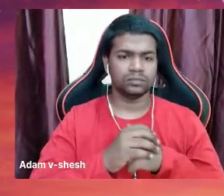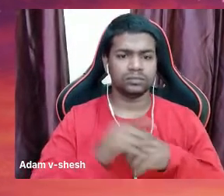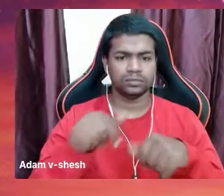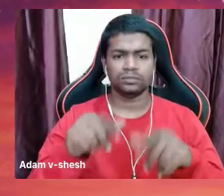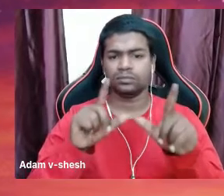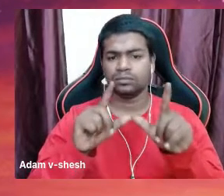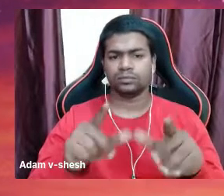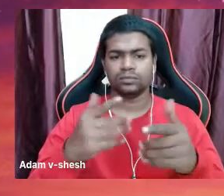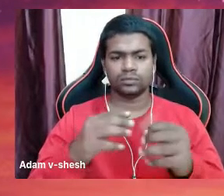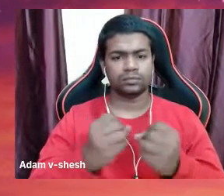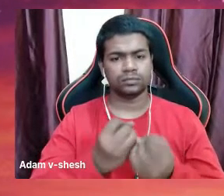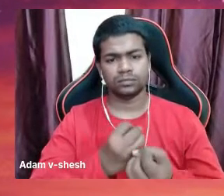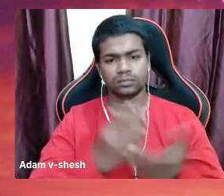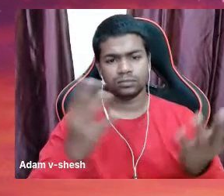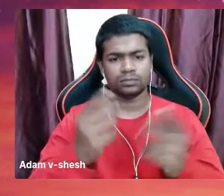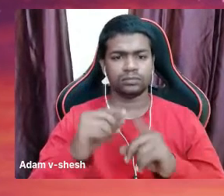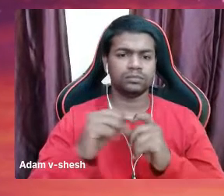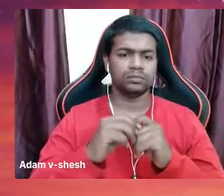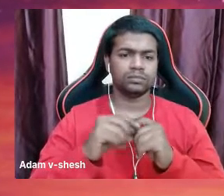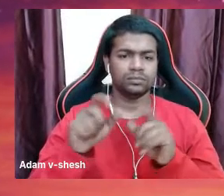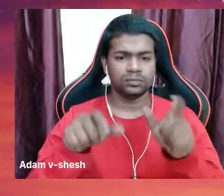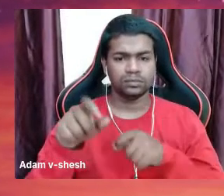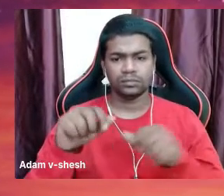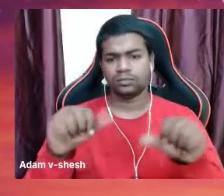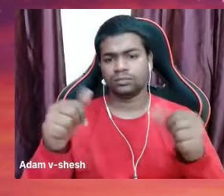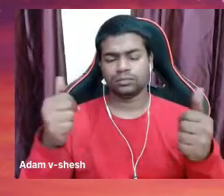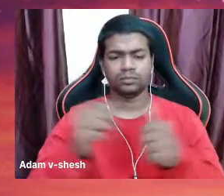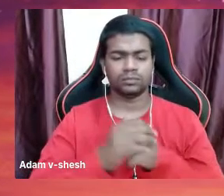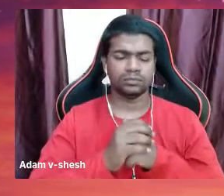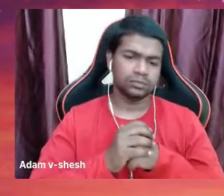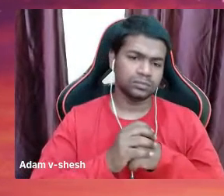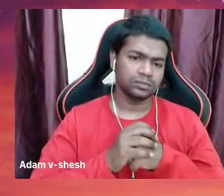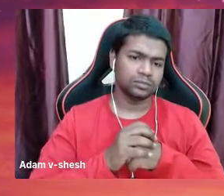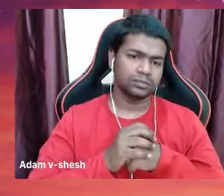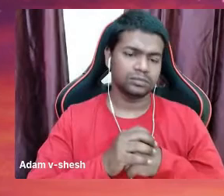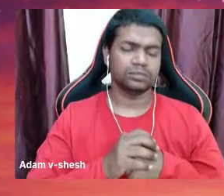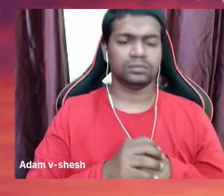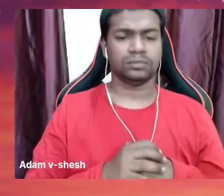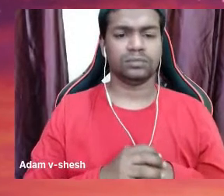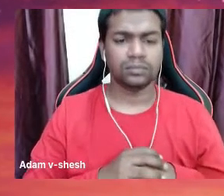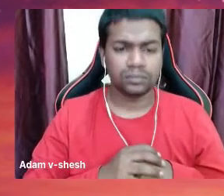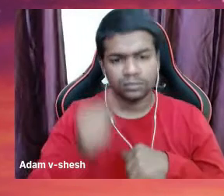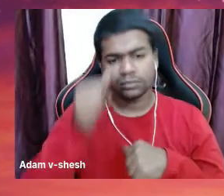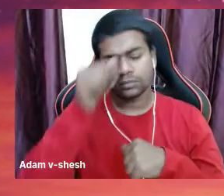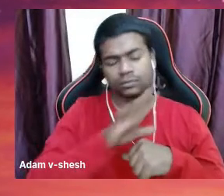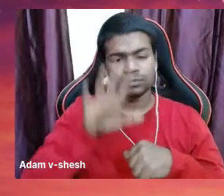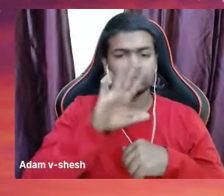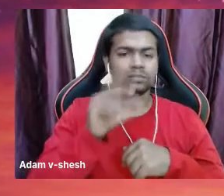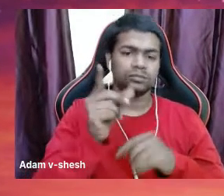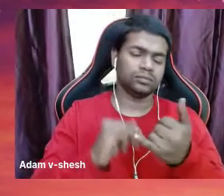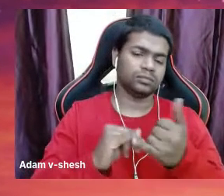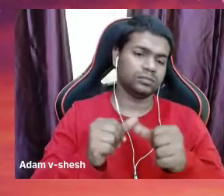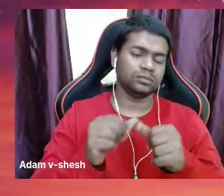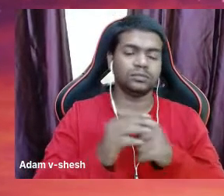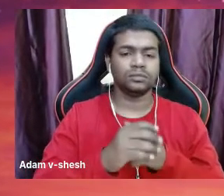proven with many companies going public and being successful post being public as well, either in India or the US. The